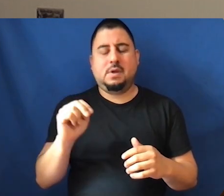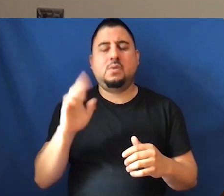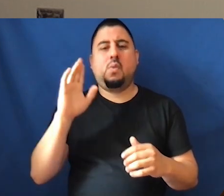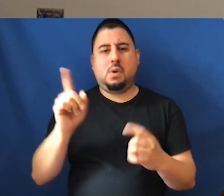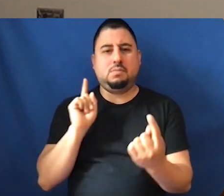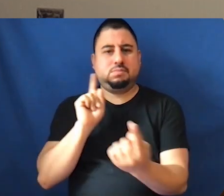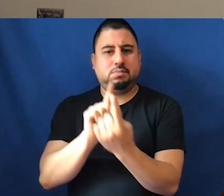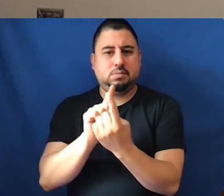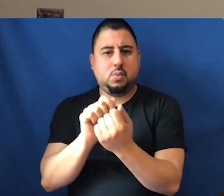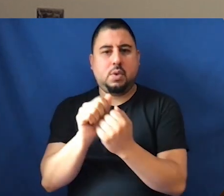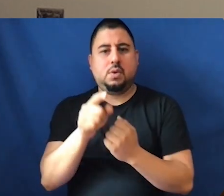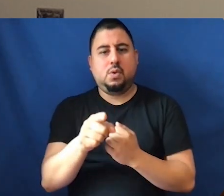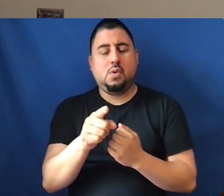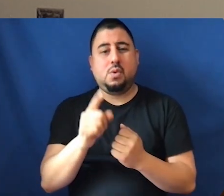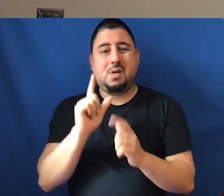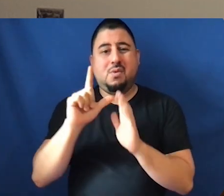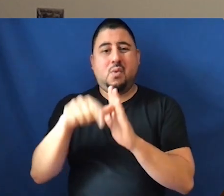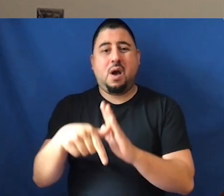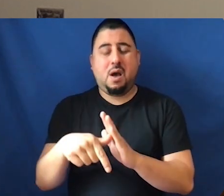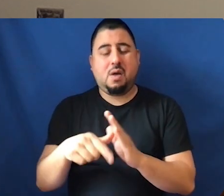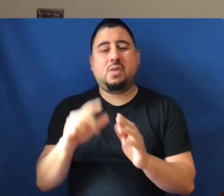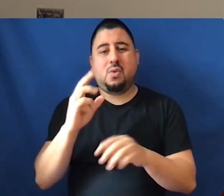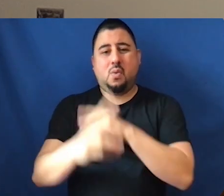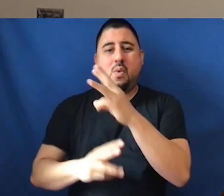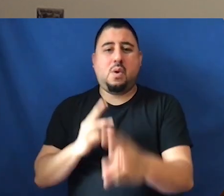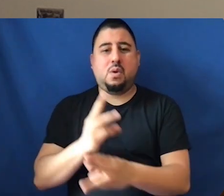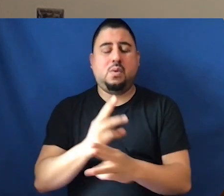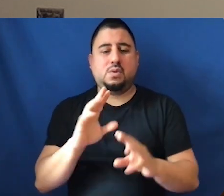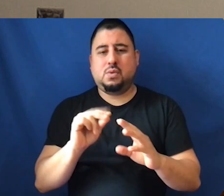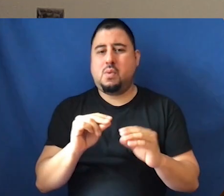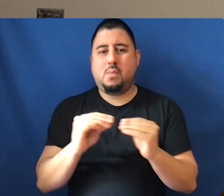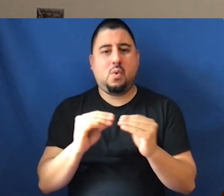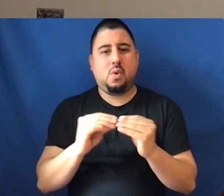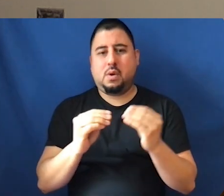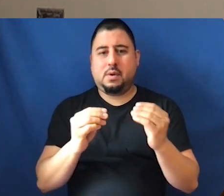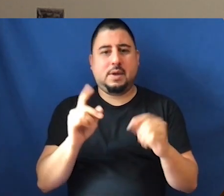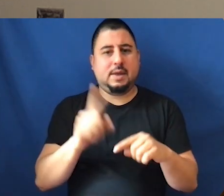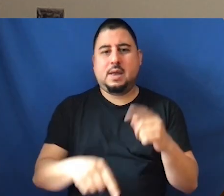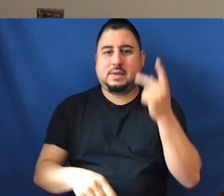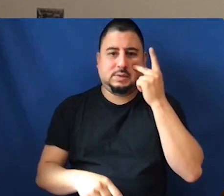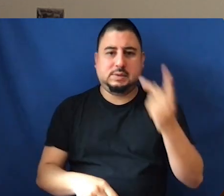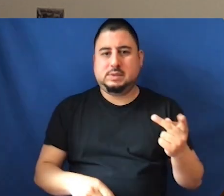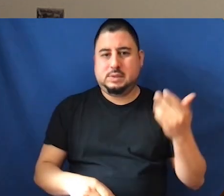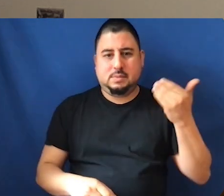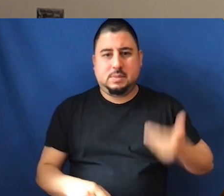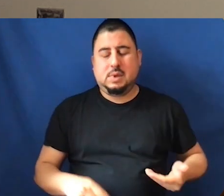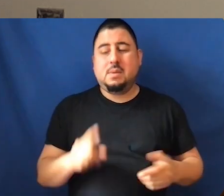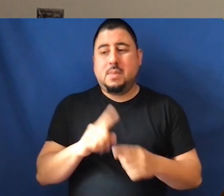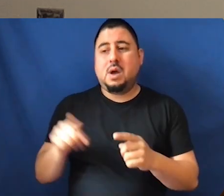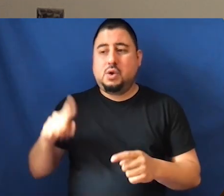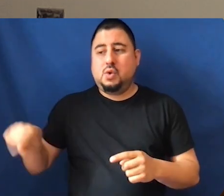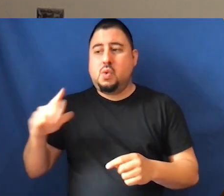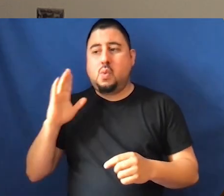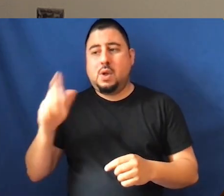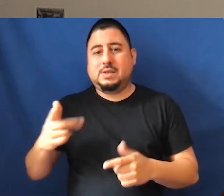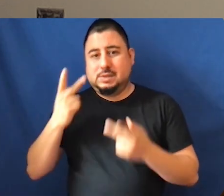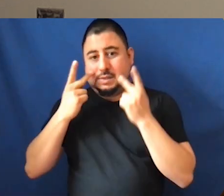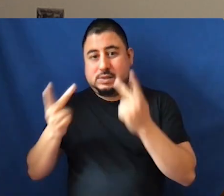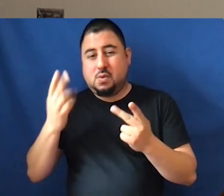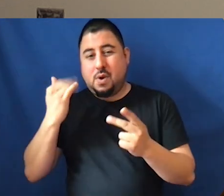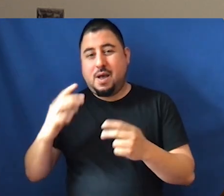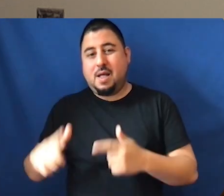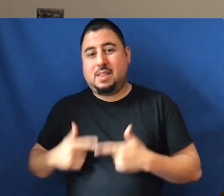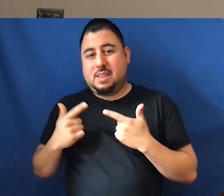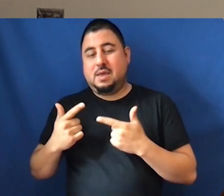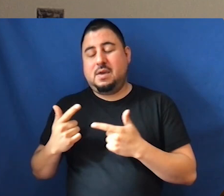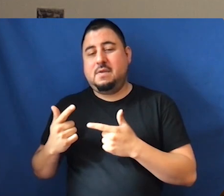you. In a little while the world will no longer see me, but you will see me, because I live and